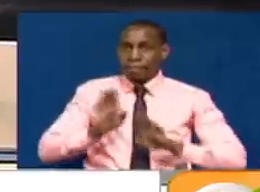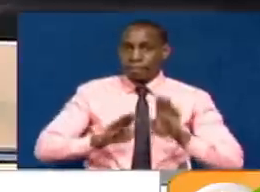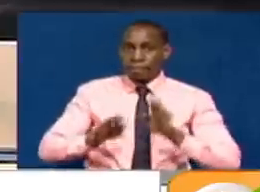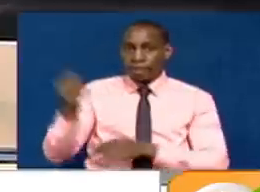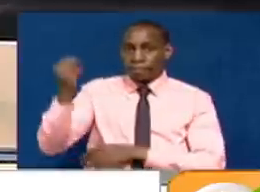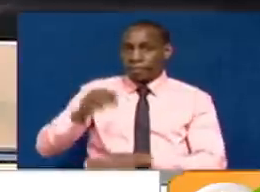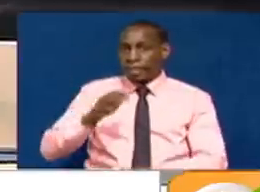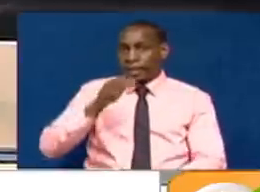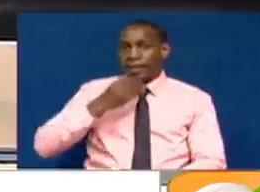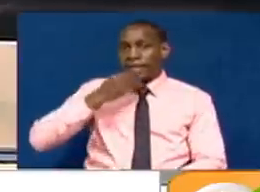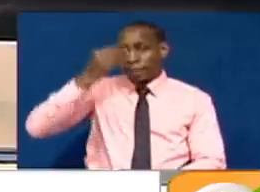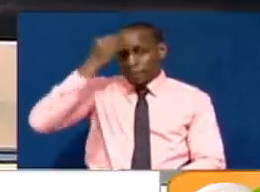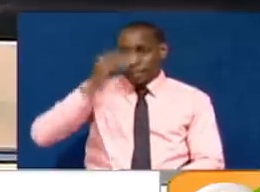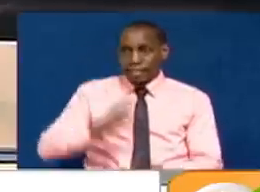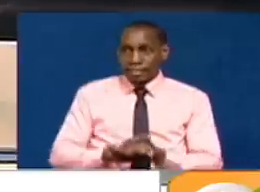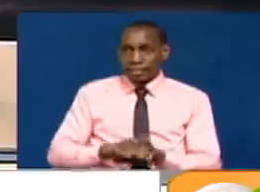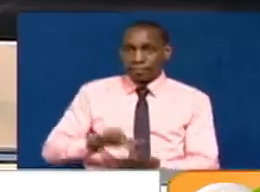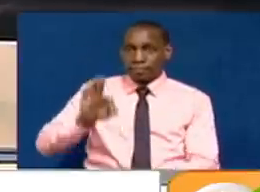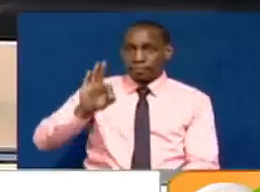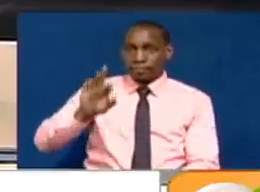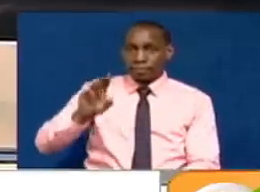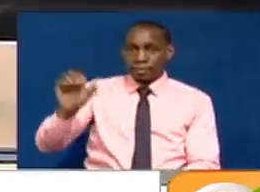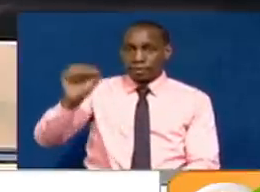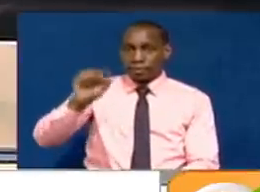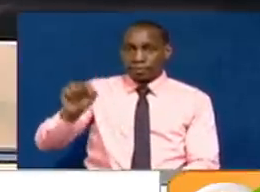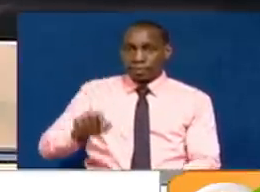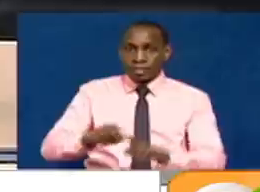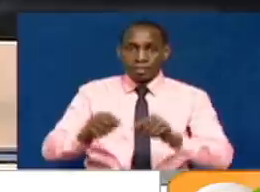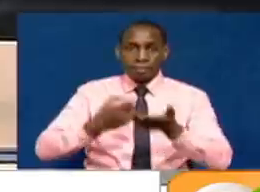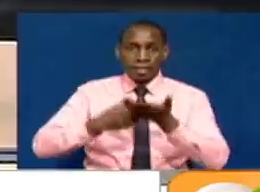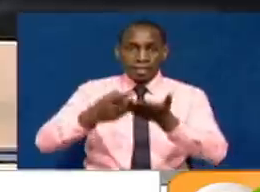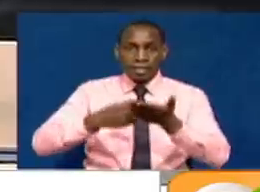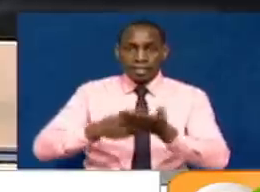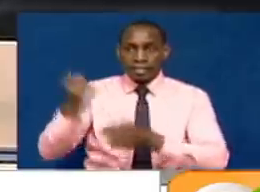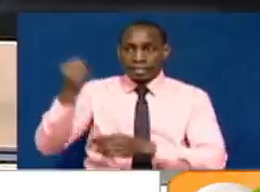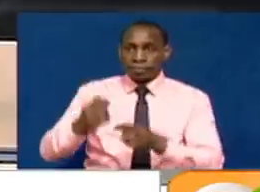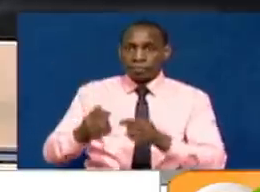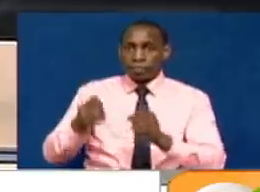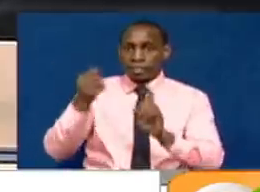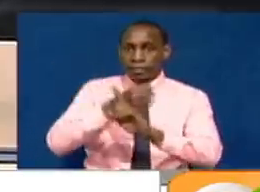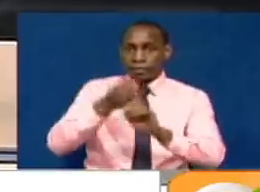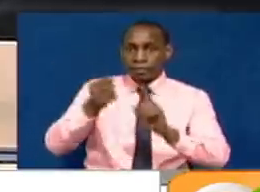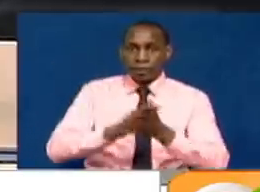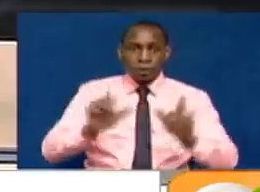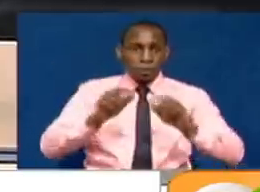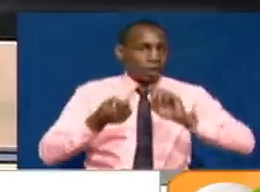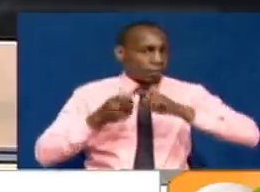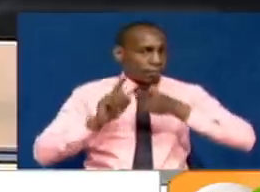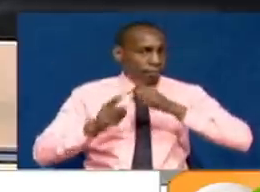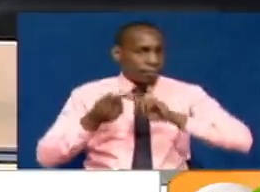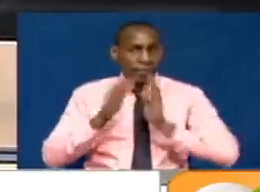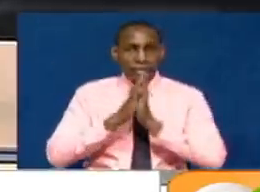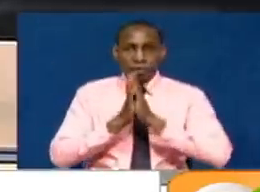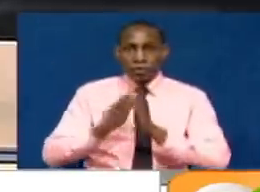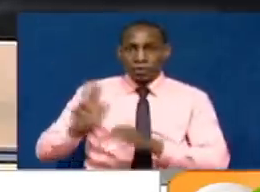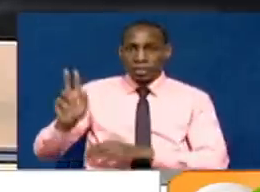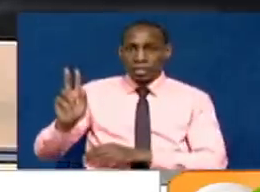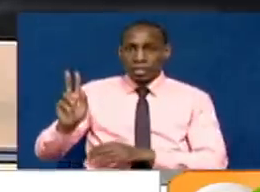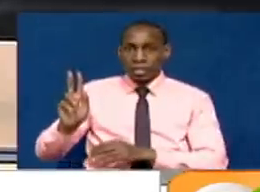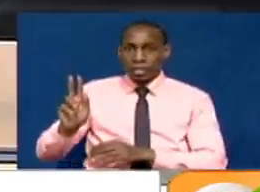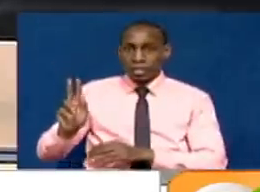stinking hypocrisy. Gashuri punches into the folly of political violence. On the kicker, the tales of Kenyan